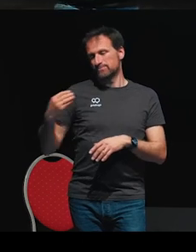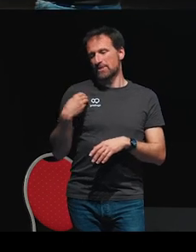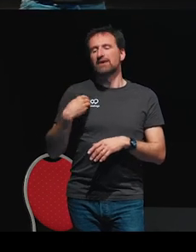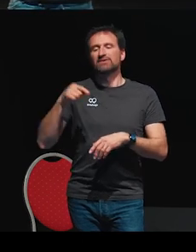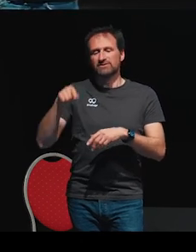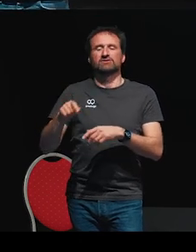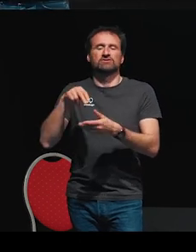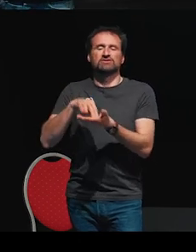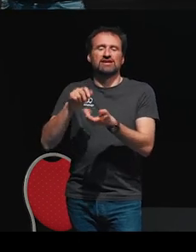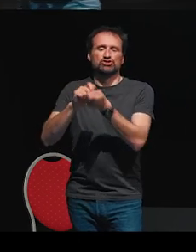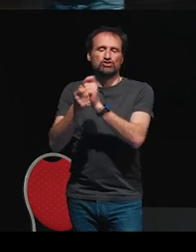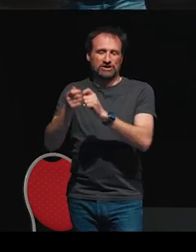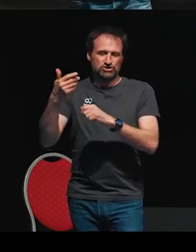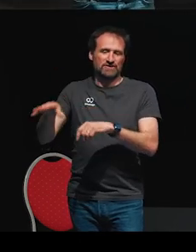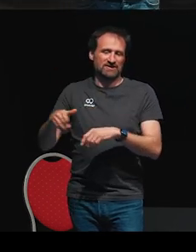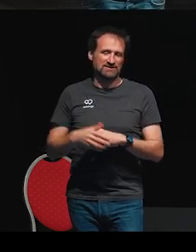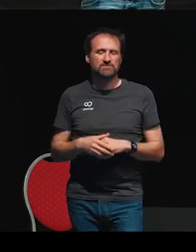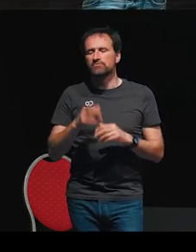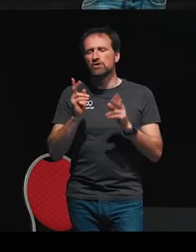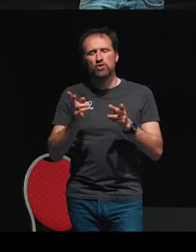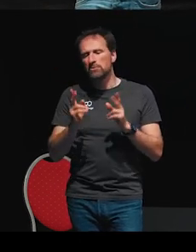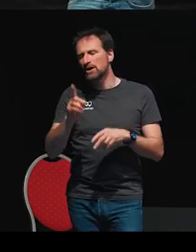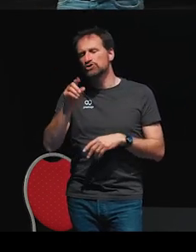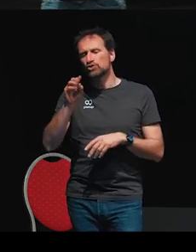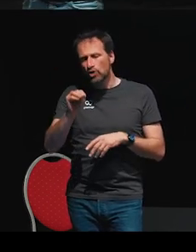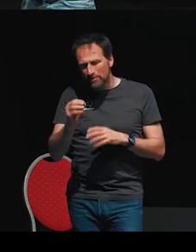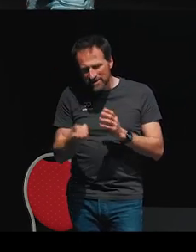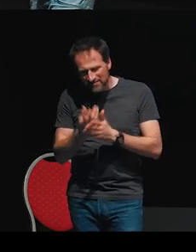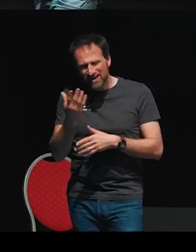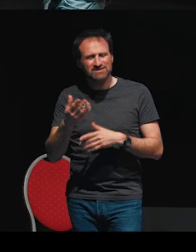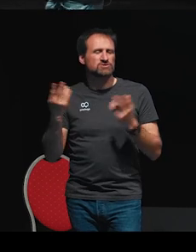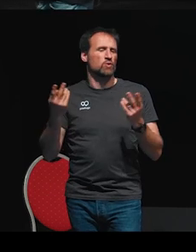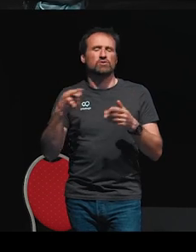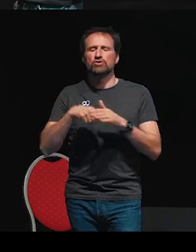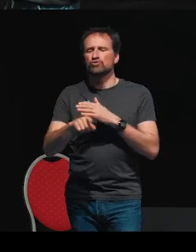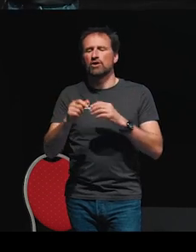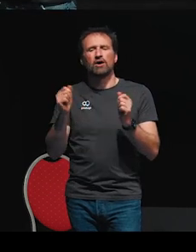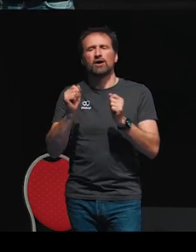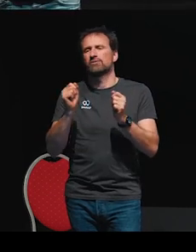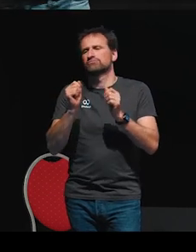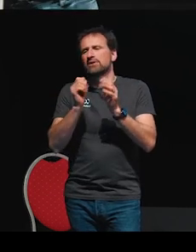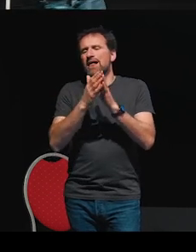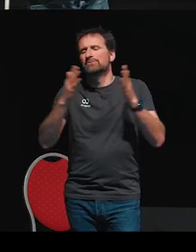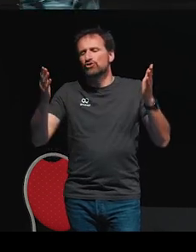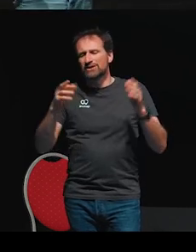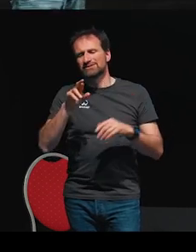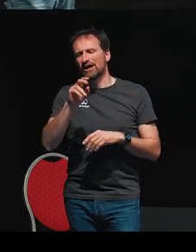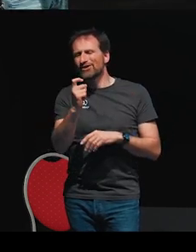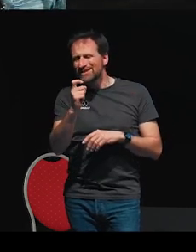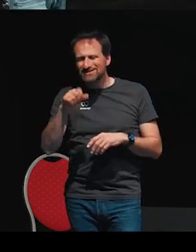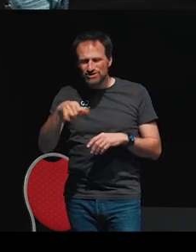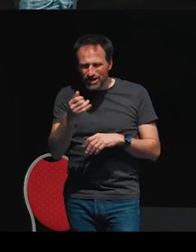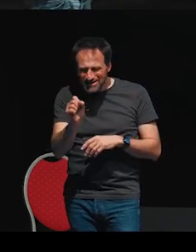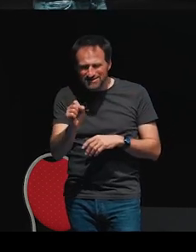be done with normal DOM events or could be done over some amazing libraries like RxJS.